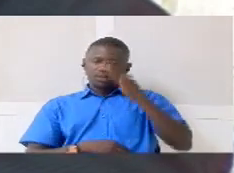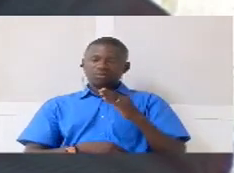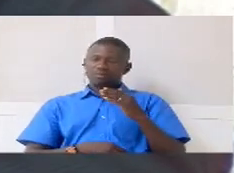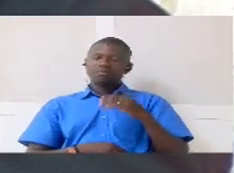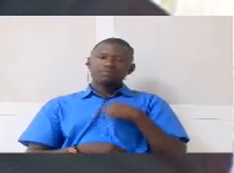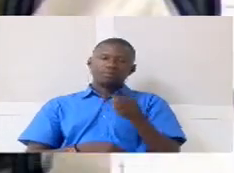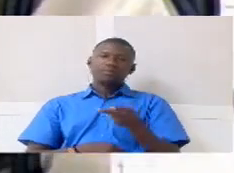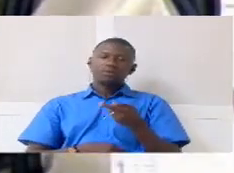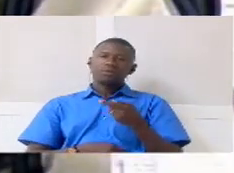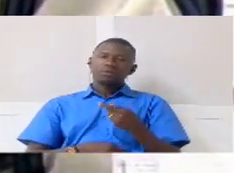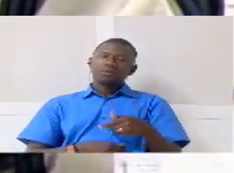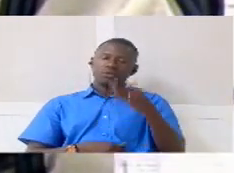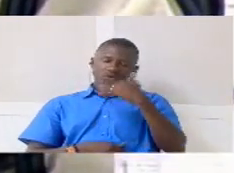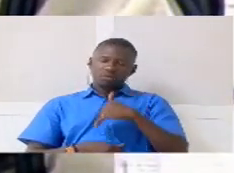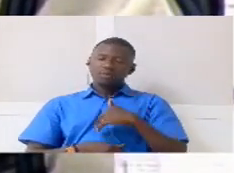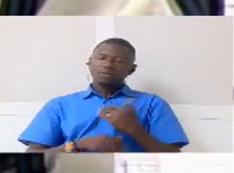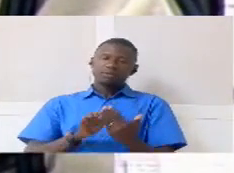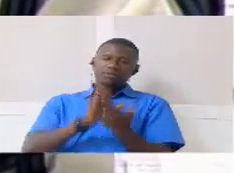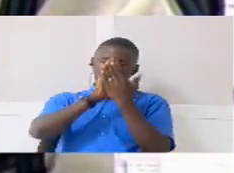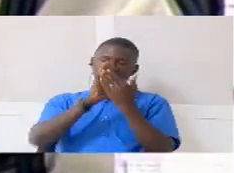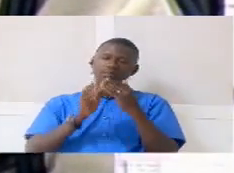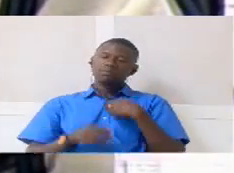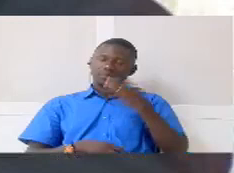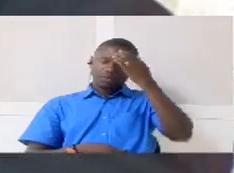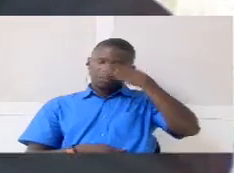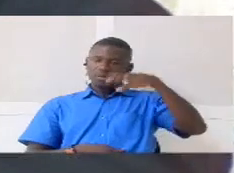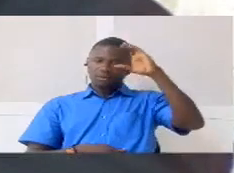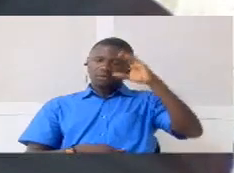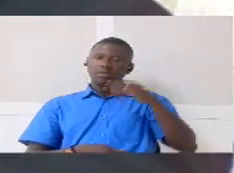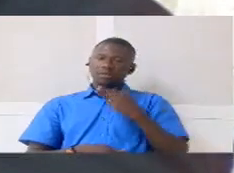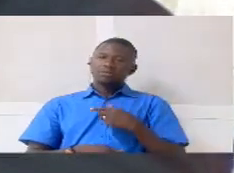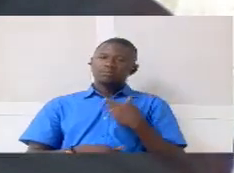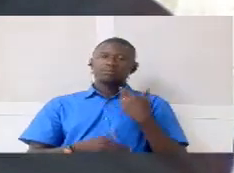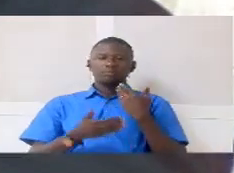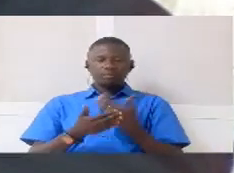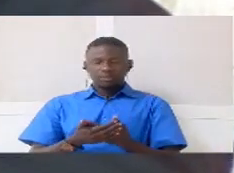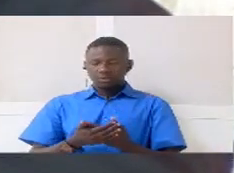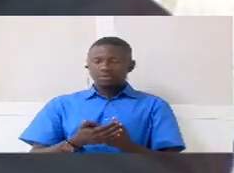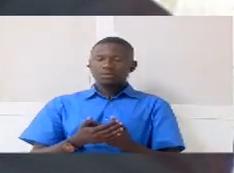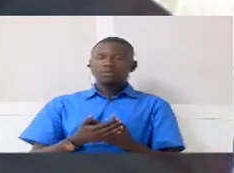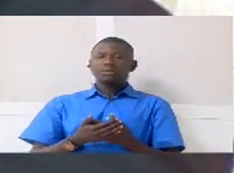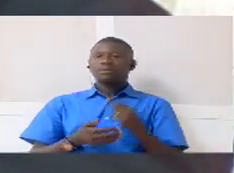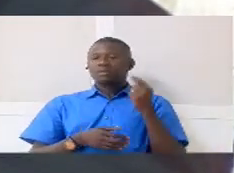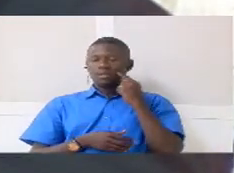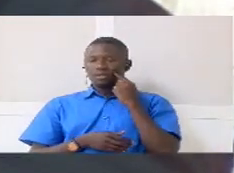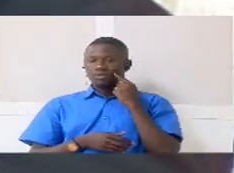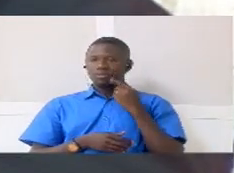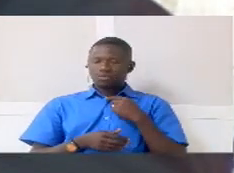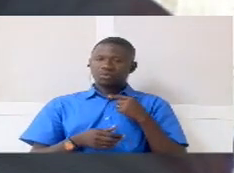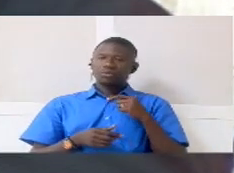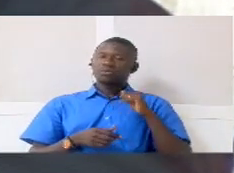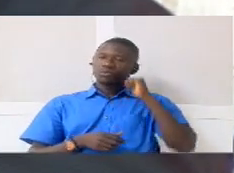to testify before the commission. Thank you. And this brings us to the end of the day. We will resume our proceedings tomorrow